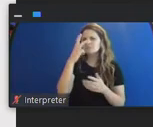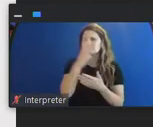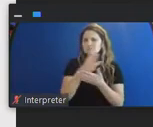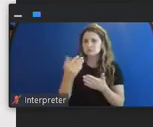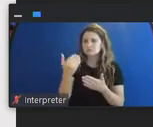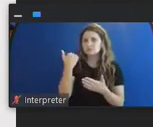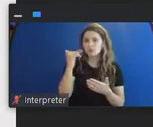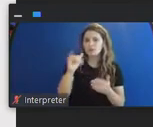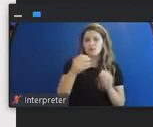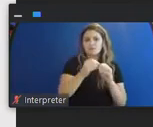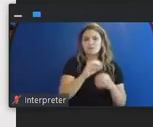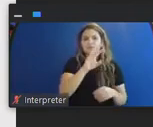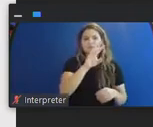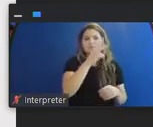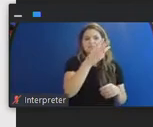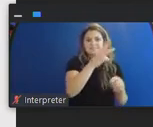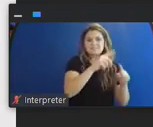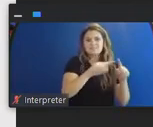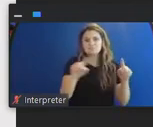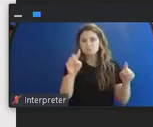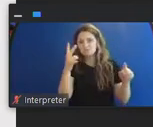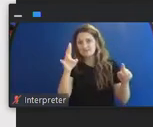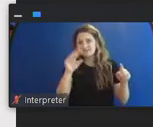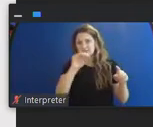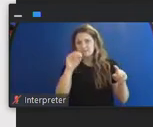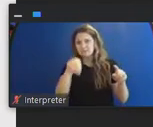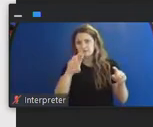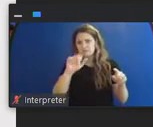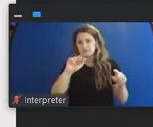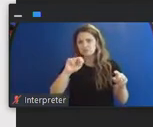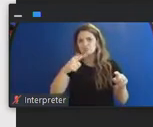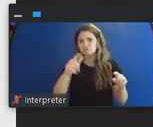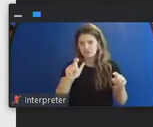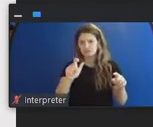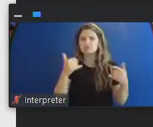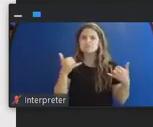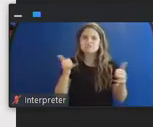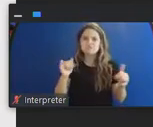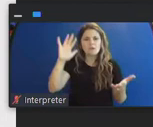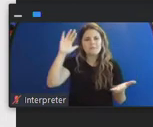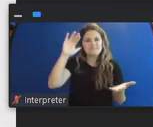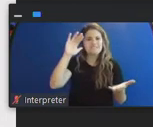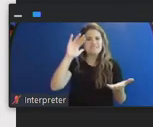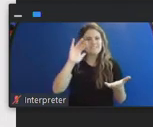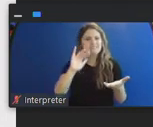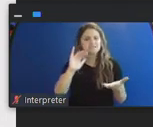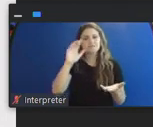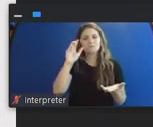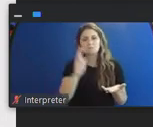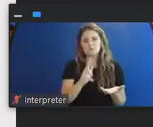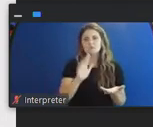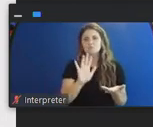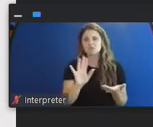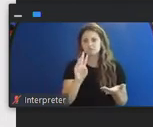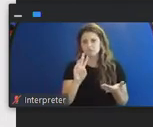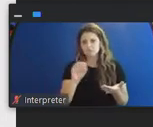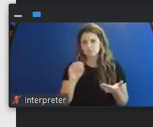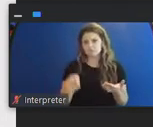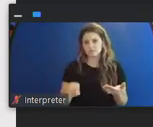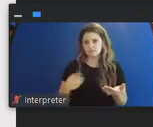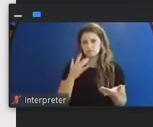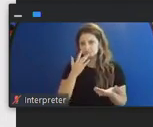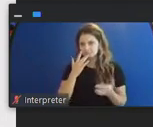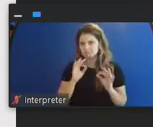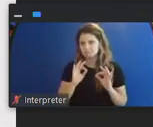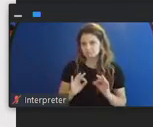in the 16 to 17% range. We still would like to get it back down to 6%. That's